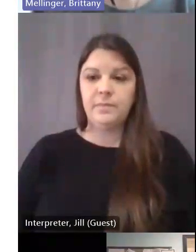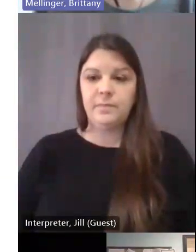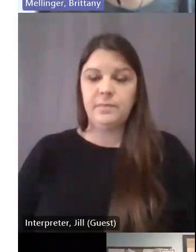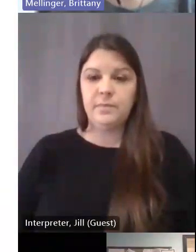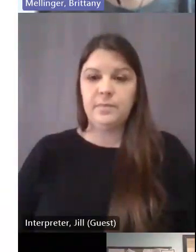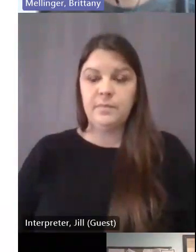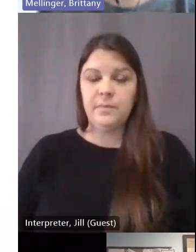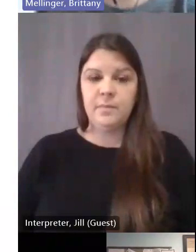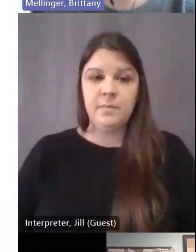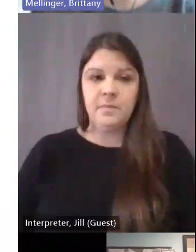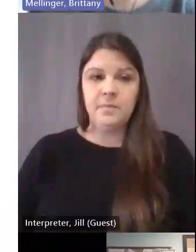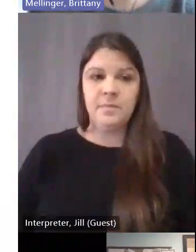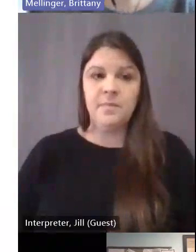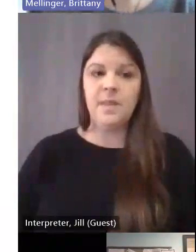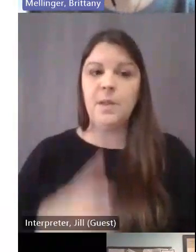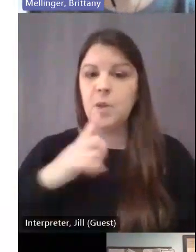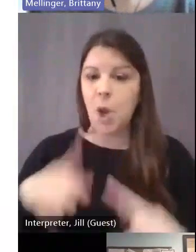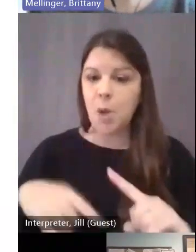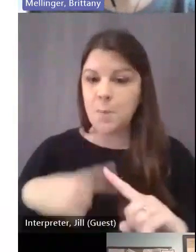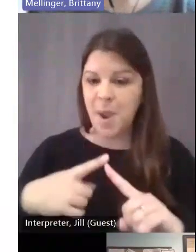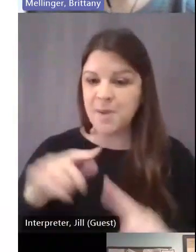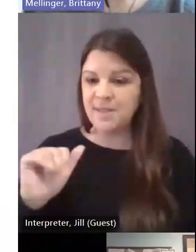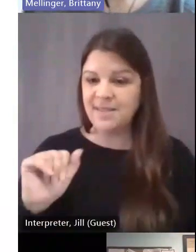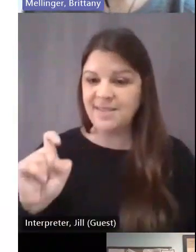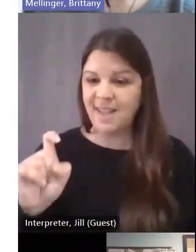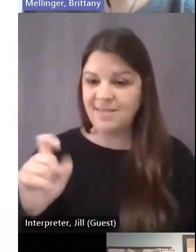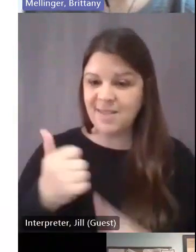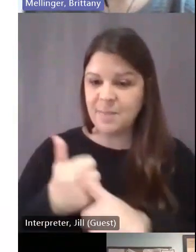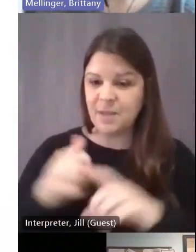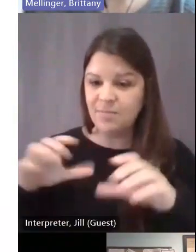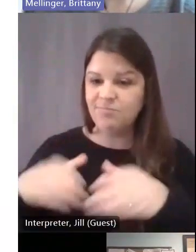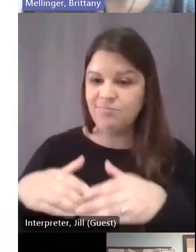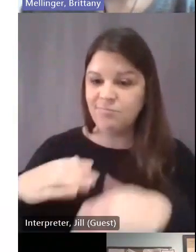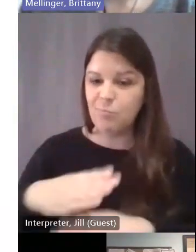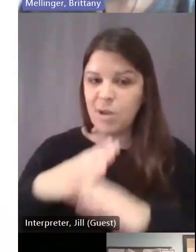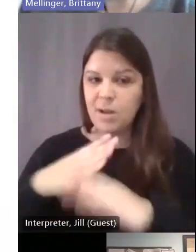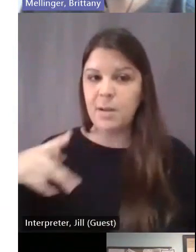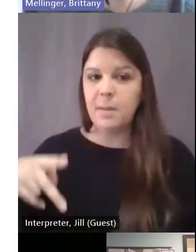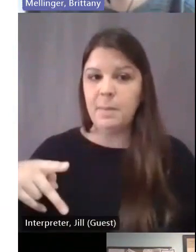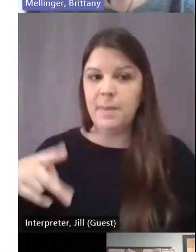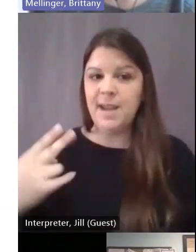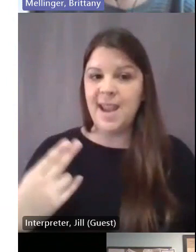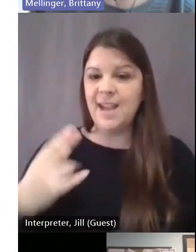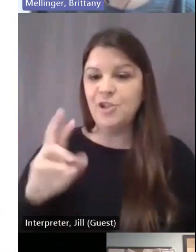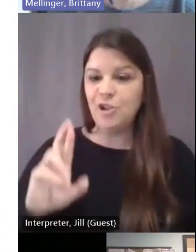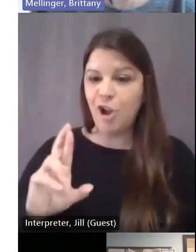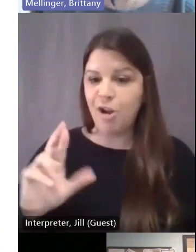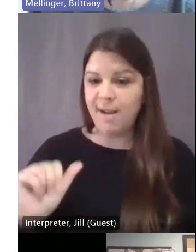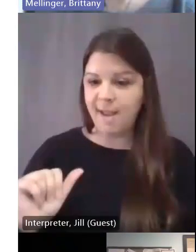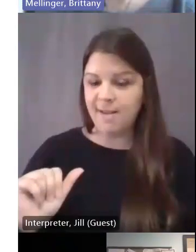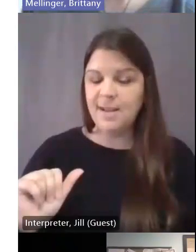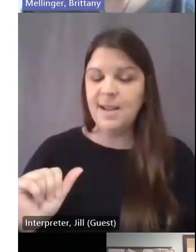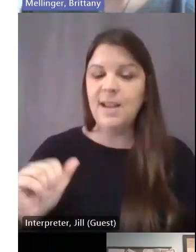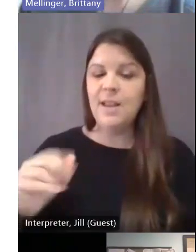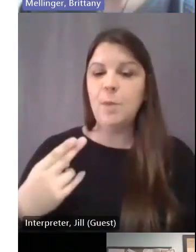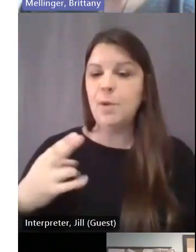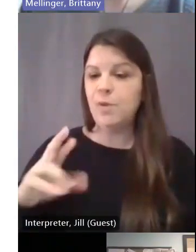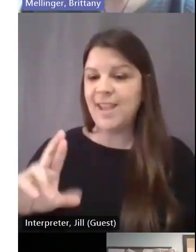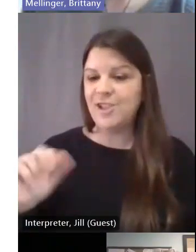Want to move on to discussing sex as a protected class under the PHRA. Under the Human Relations